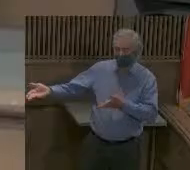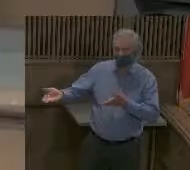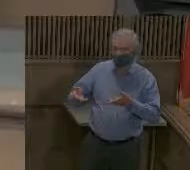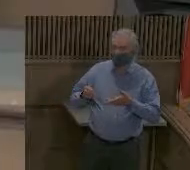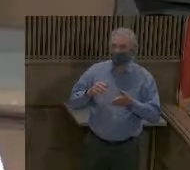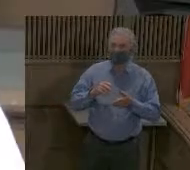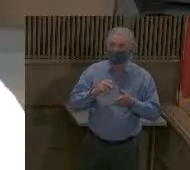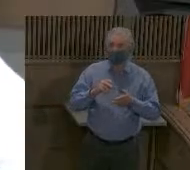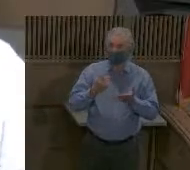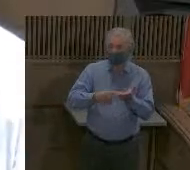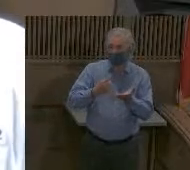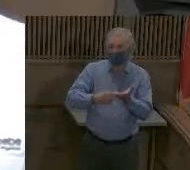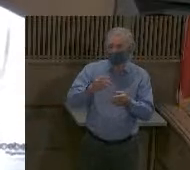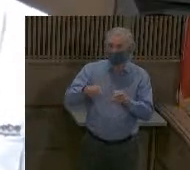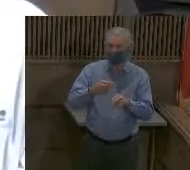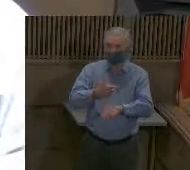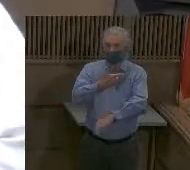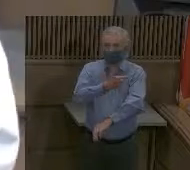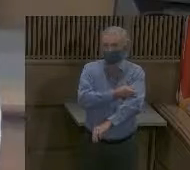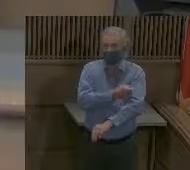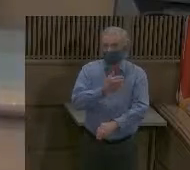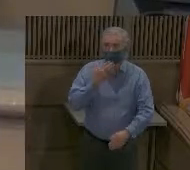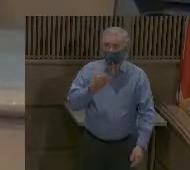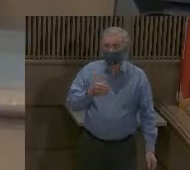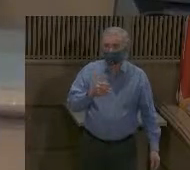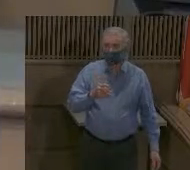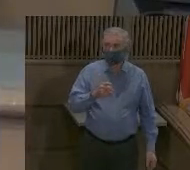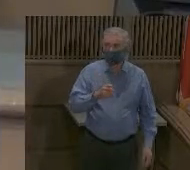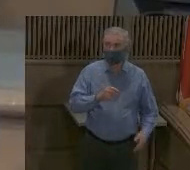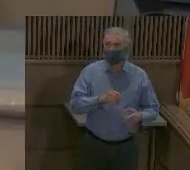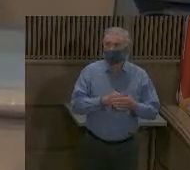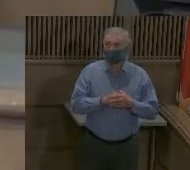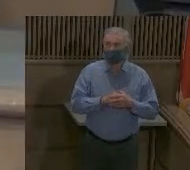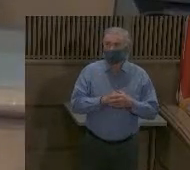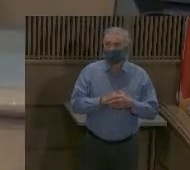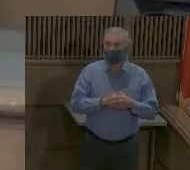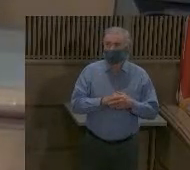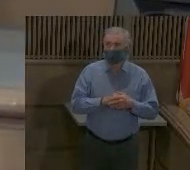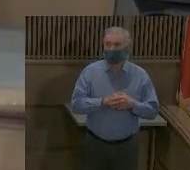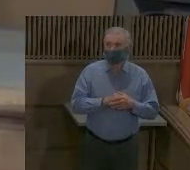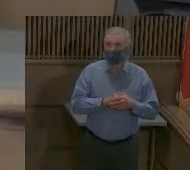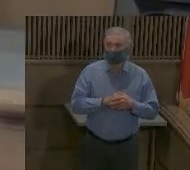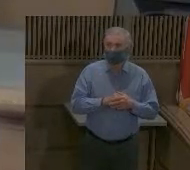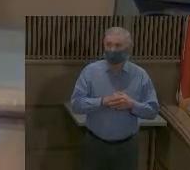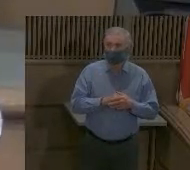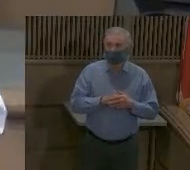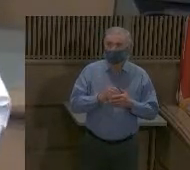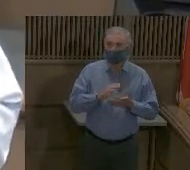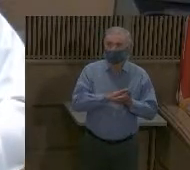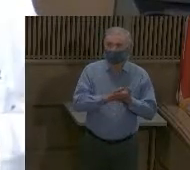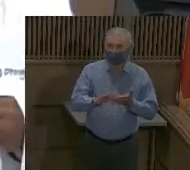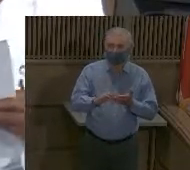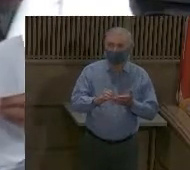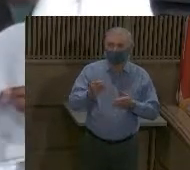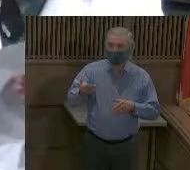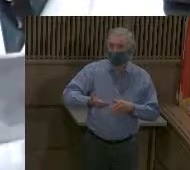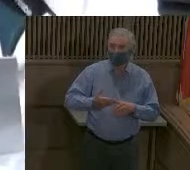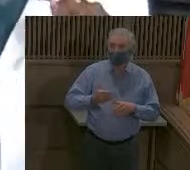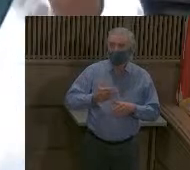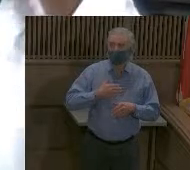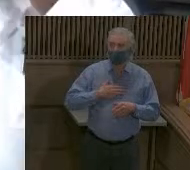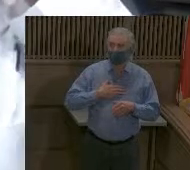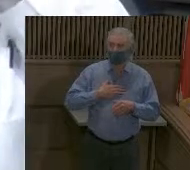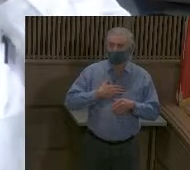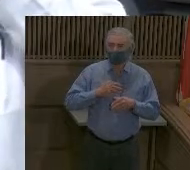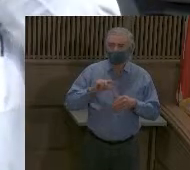Dr. Hudson. Thank you, Dr. Black. Thank you for the warm welcome today. This is my first